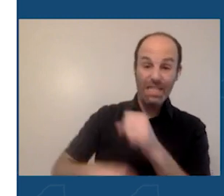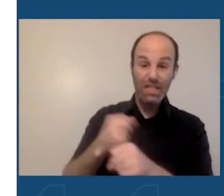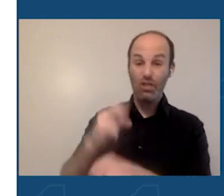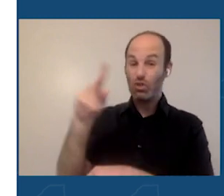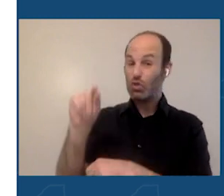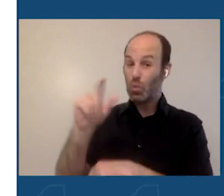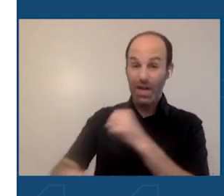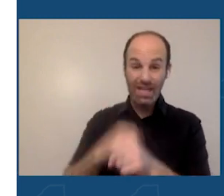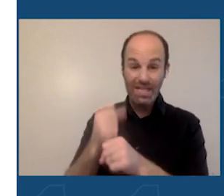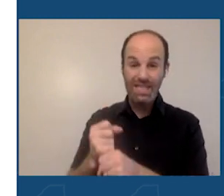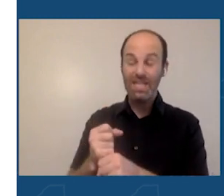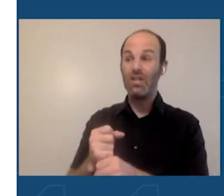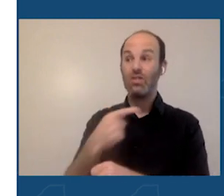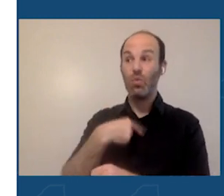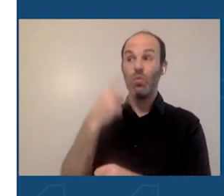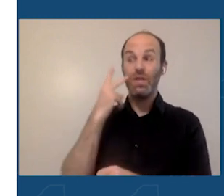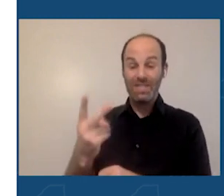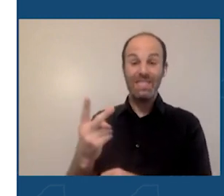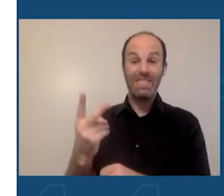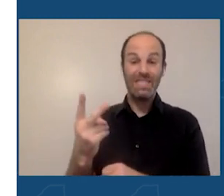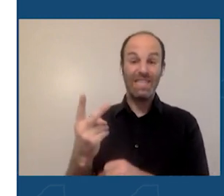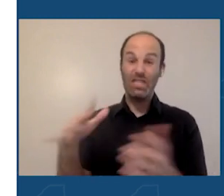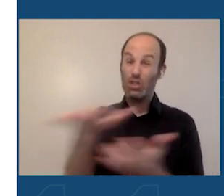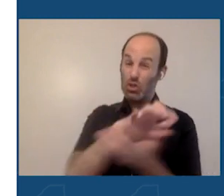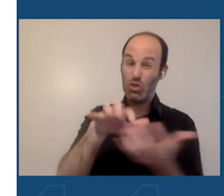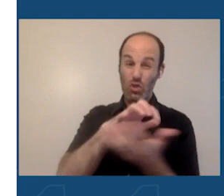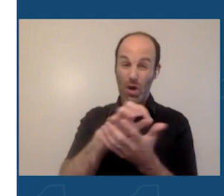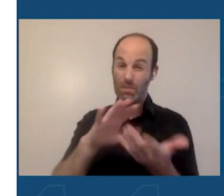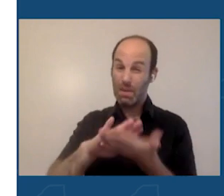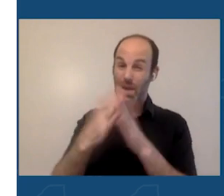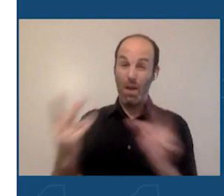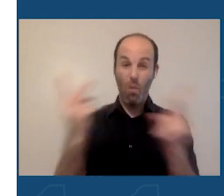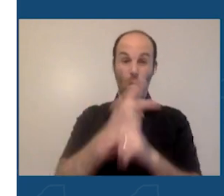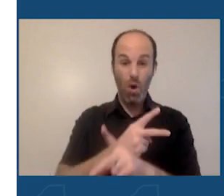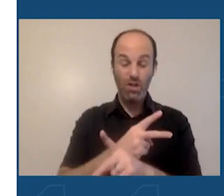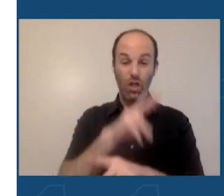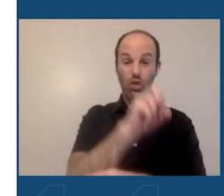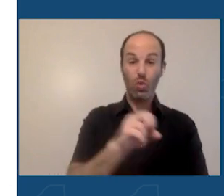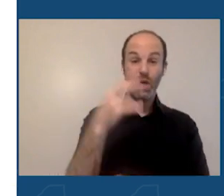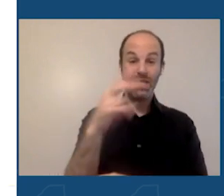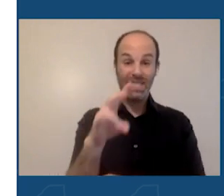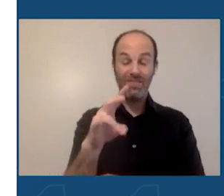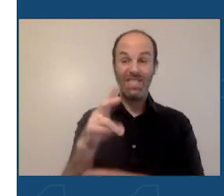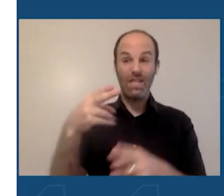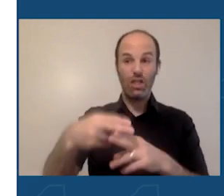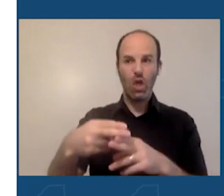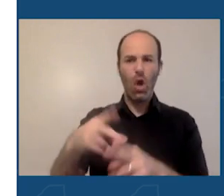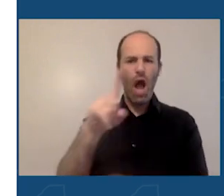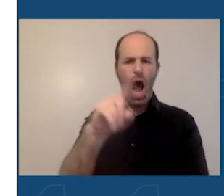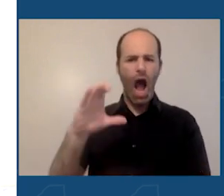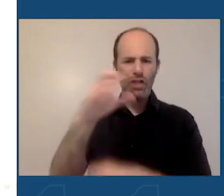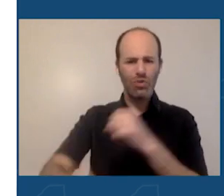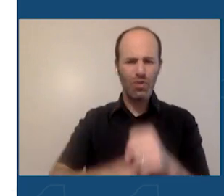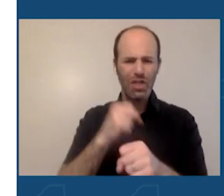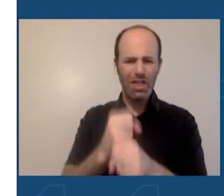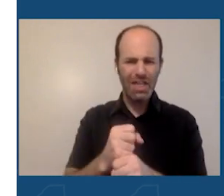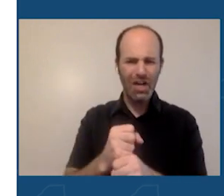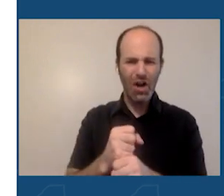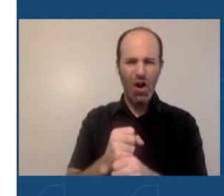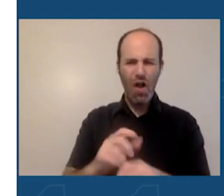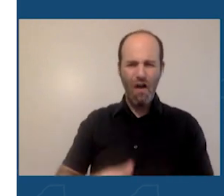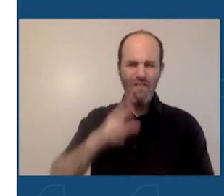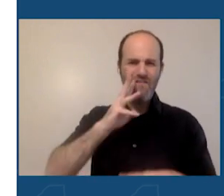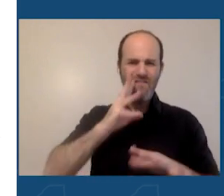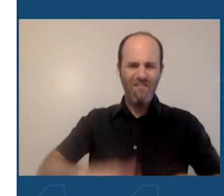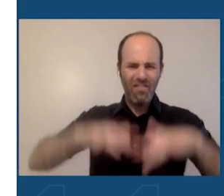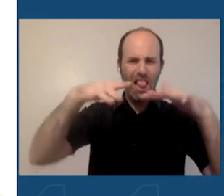in 2017, and then all of a sudden in 2019, it's another 100-year event. Somehow we lost 98 years in there, but we